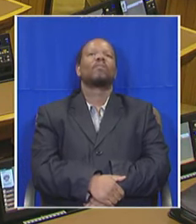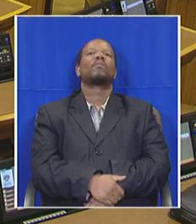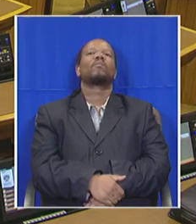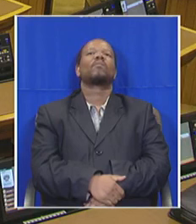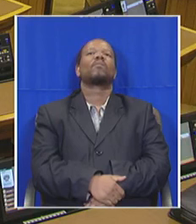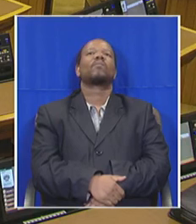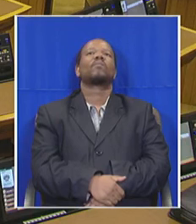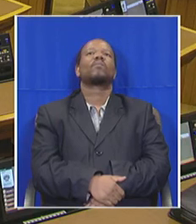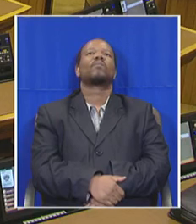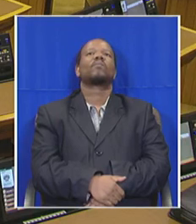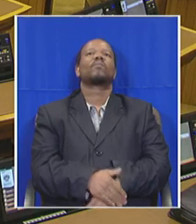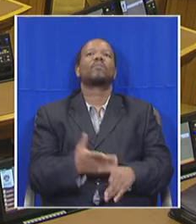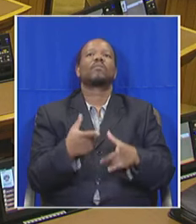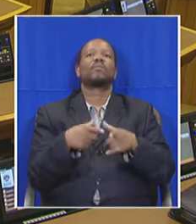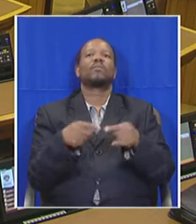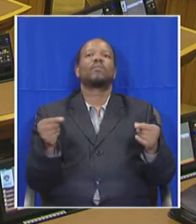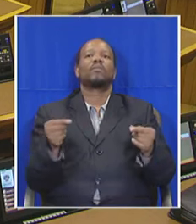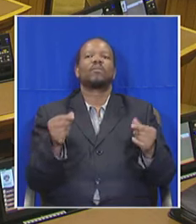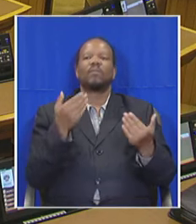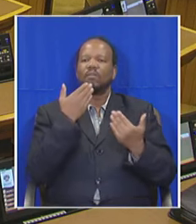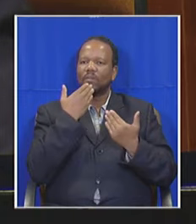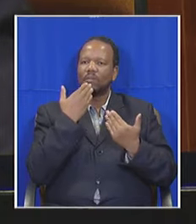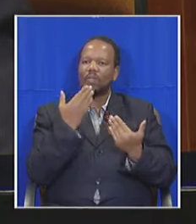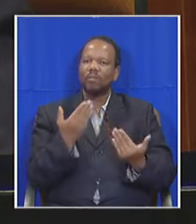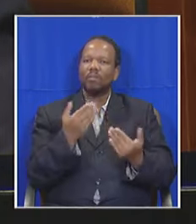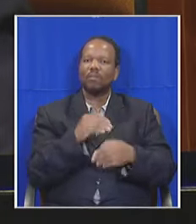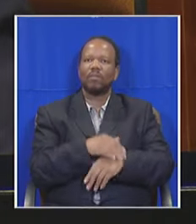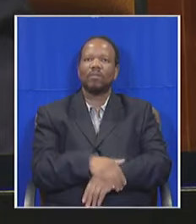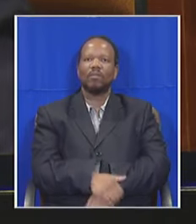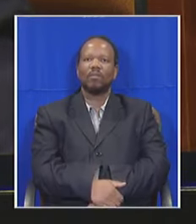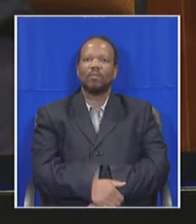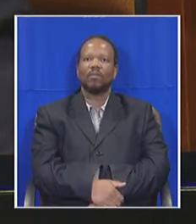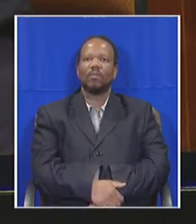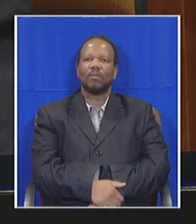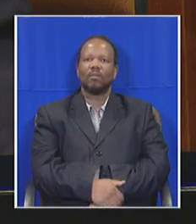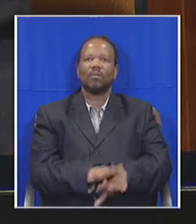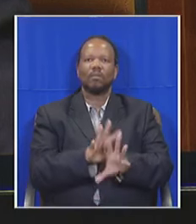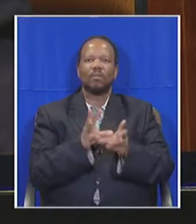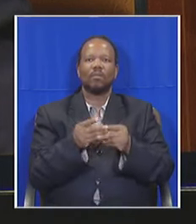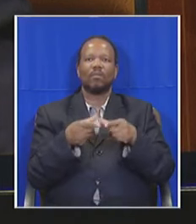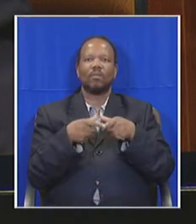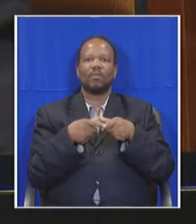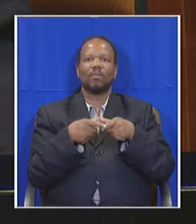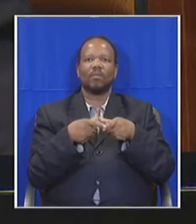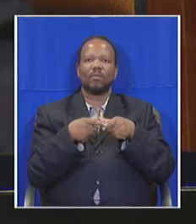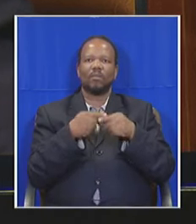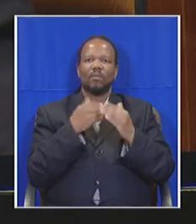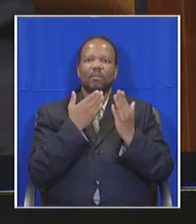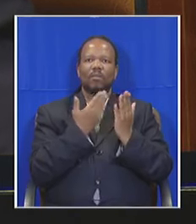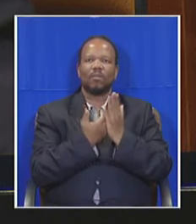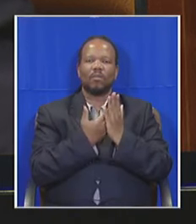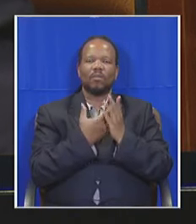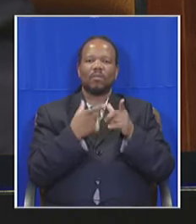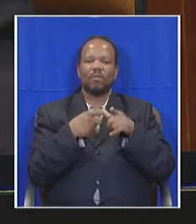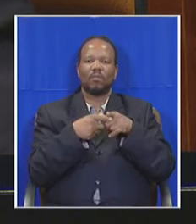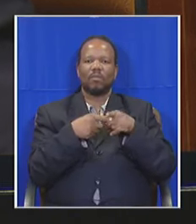They are all done. Thank you very much. That concludes notices of motion and the